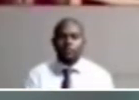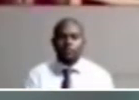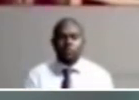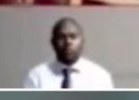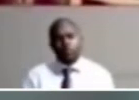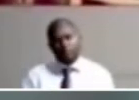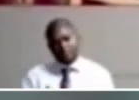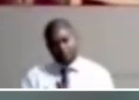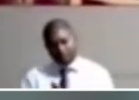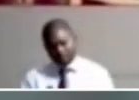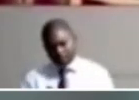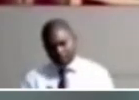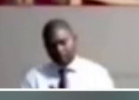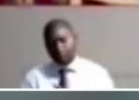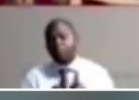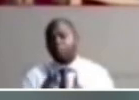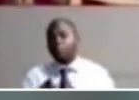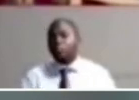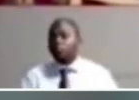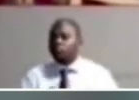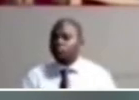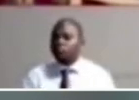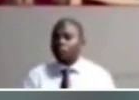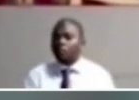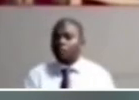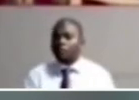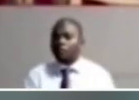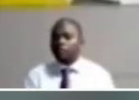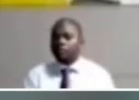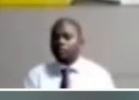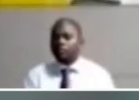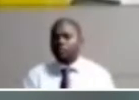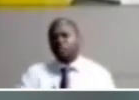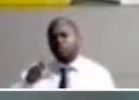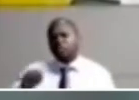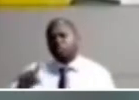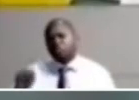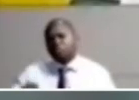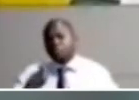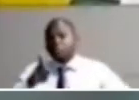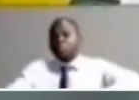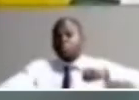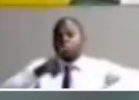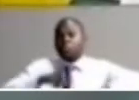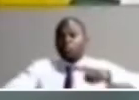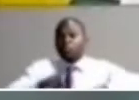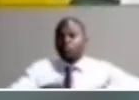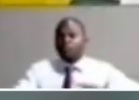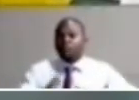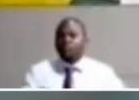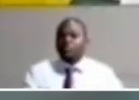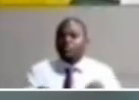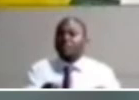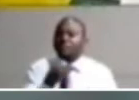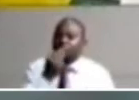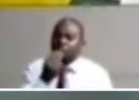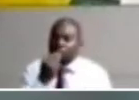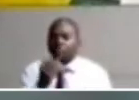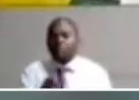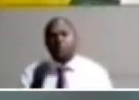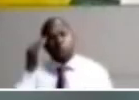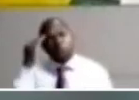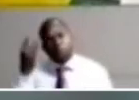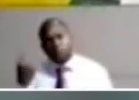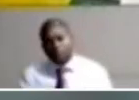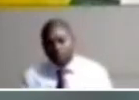On the issue of these people who try to play cheap politics with the distributing food and I don't know